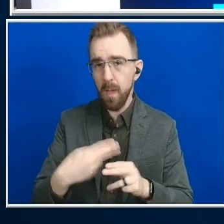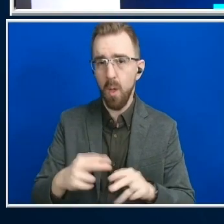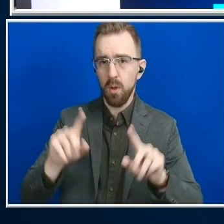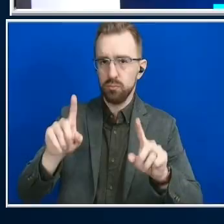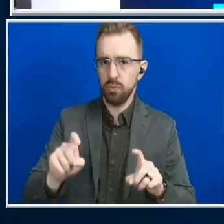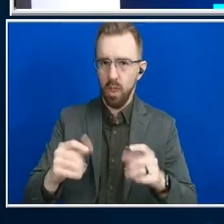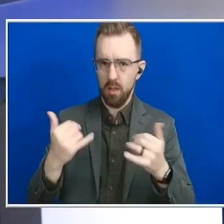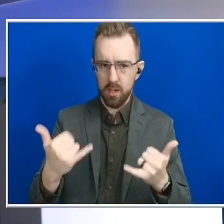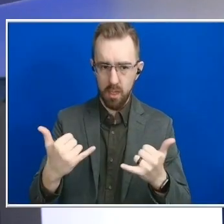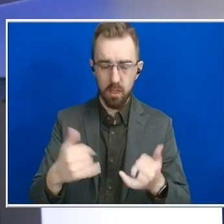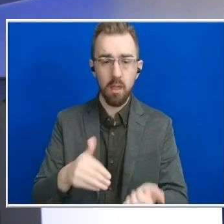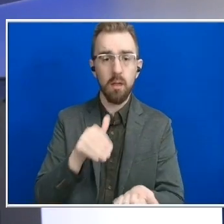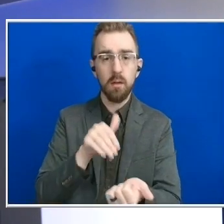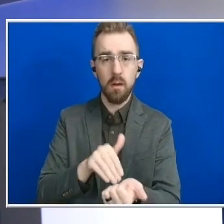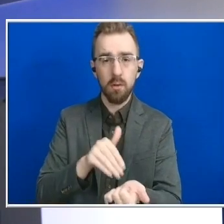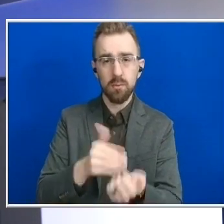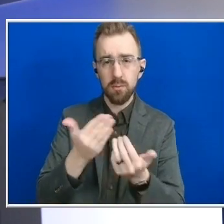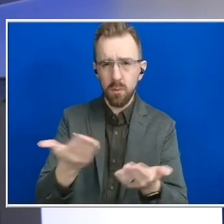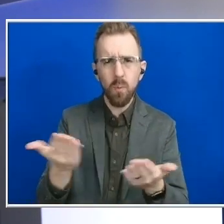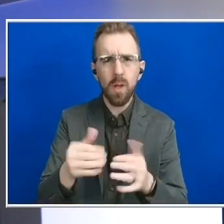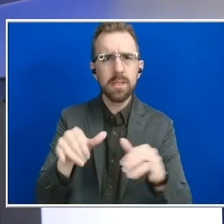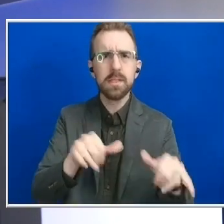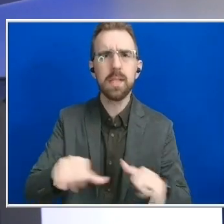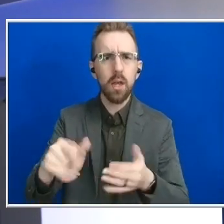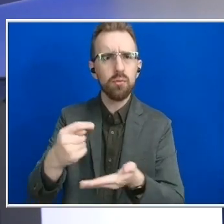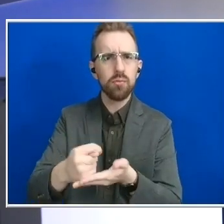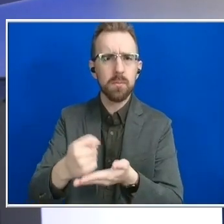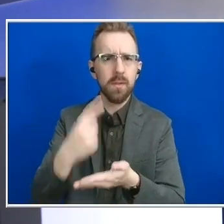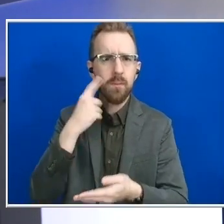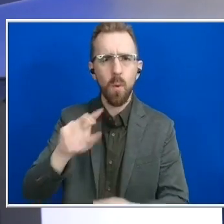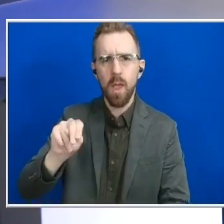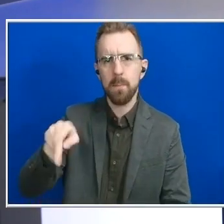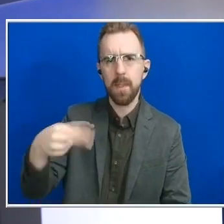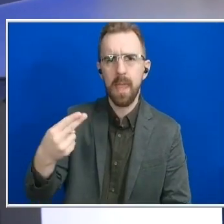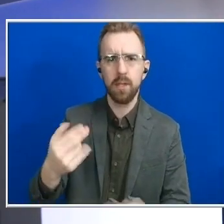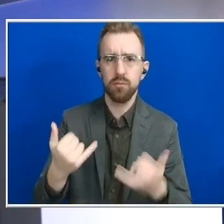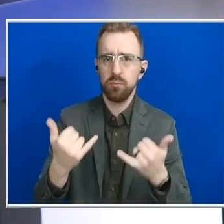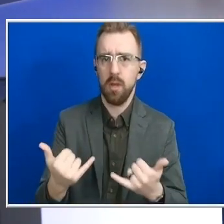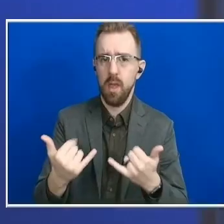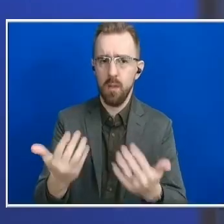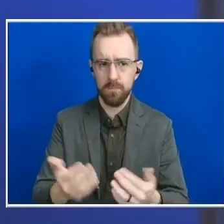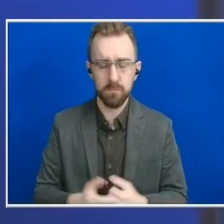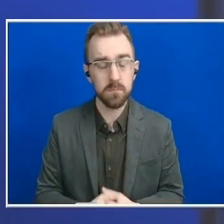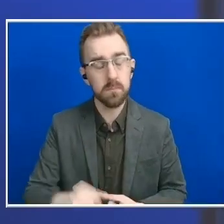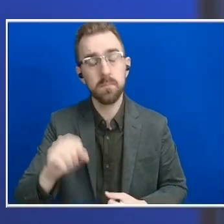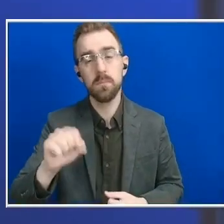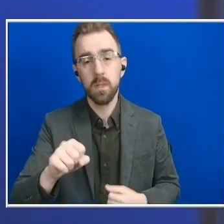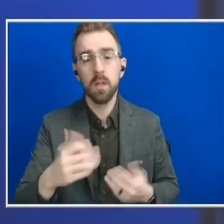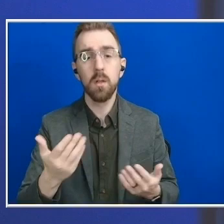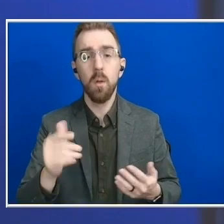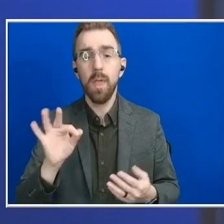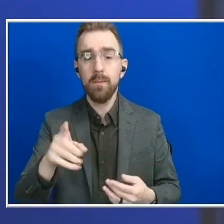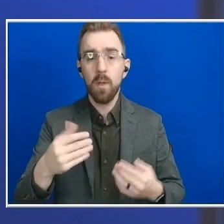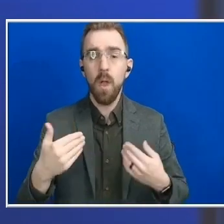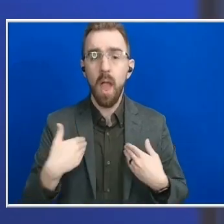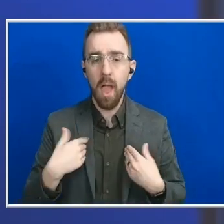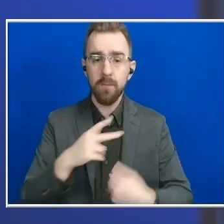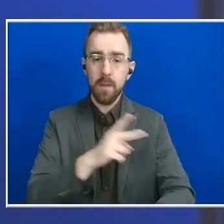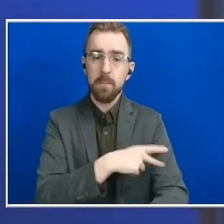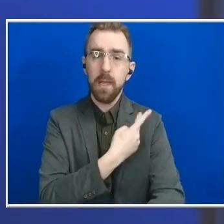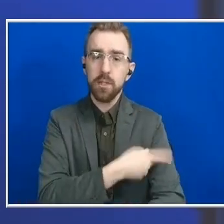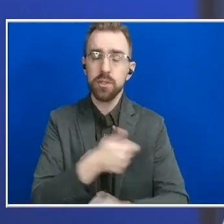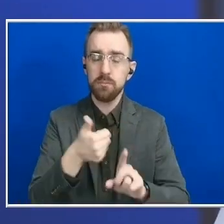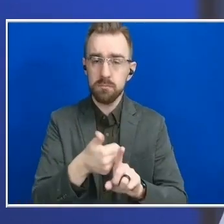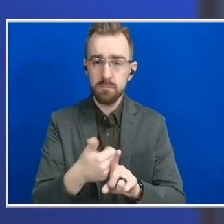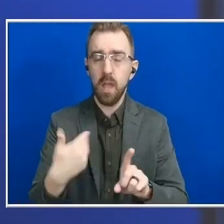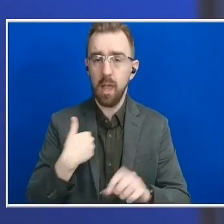Ebersol, what's the standard treatment for NPH right now? So if you have a patient who has the clinical